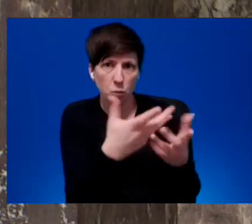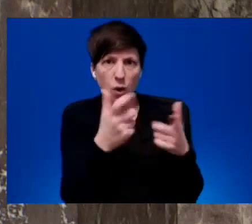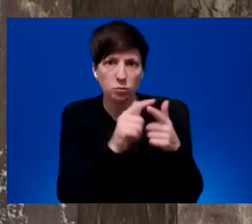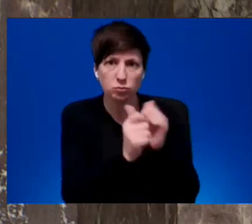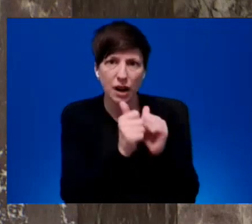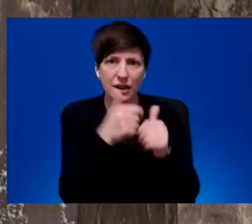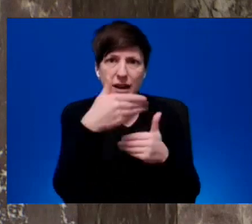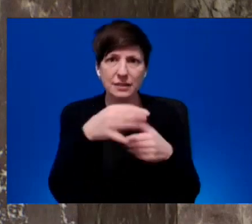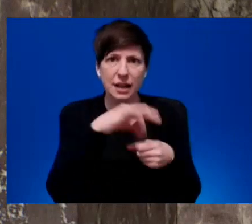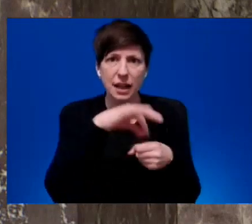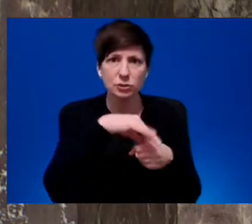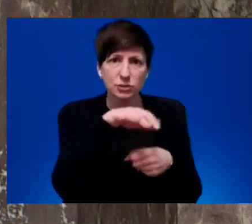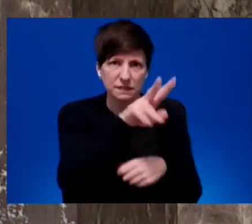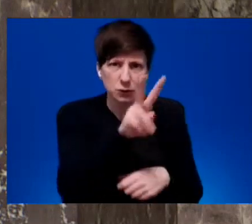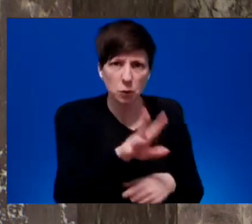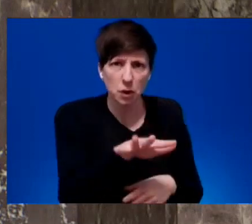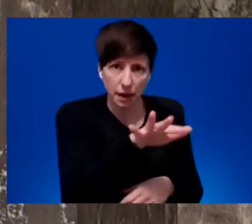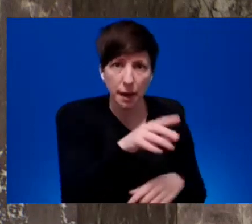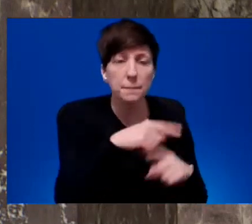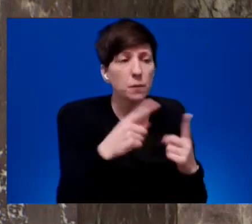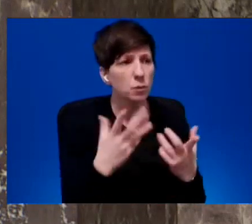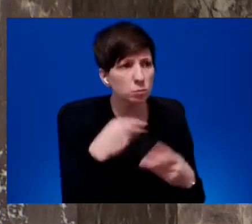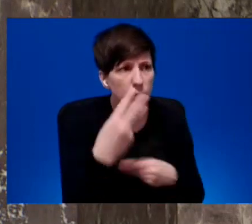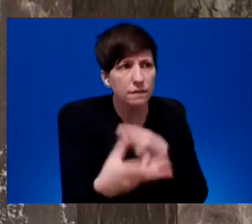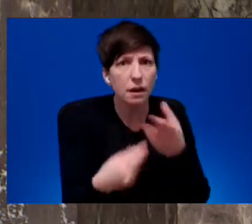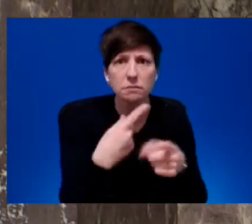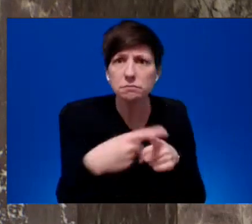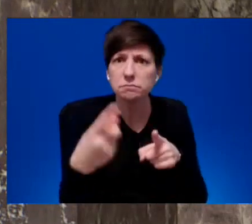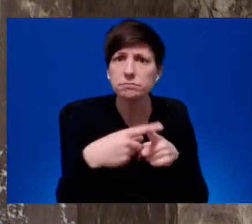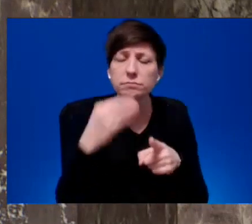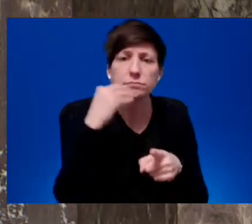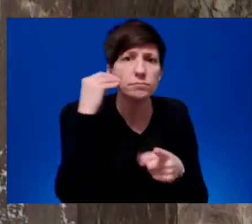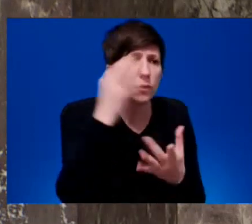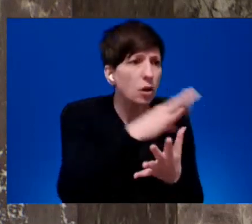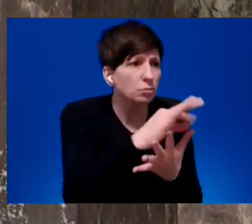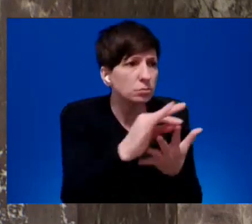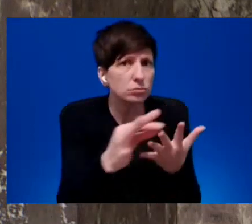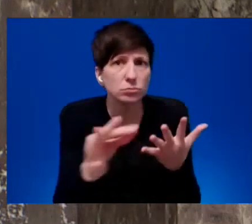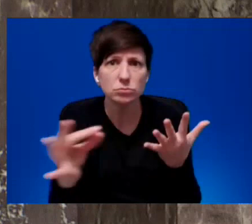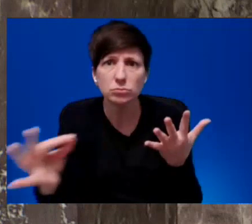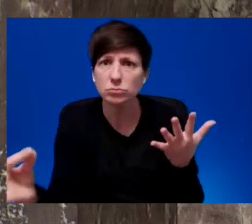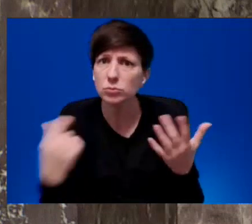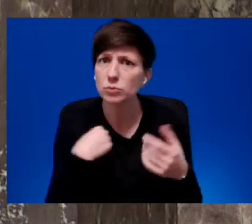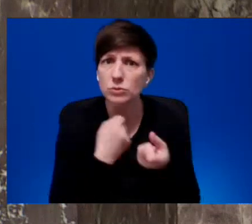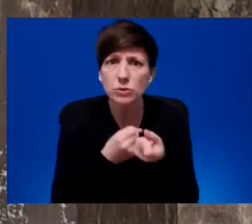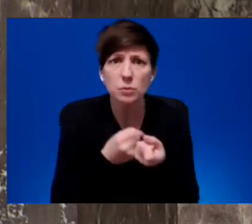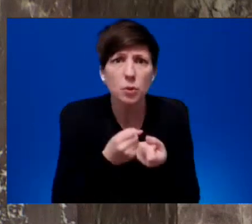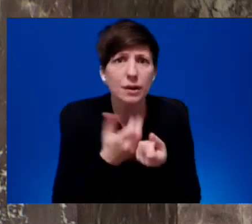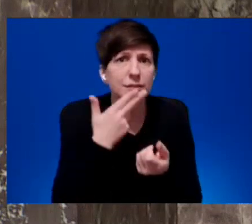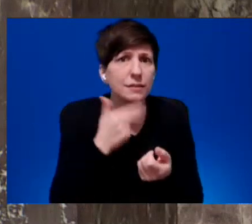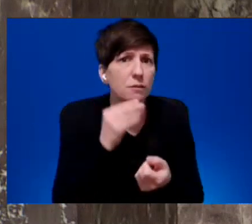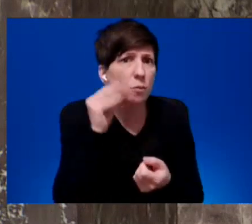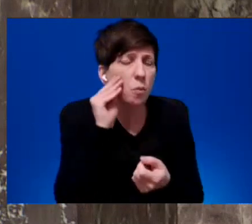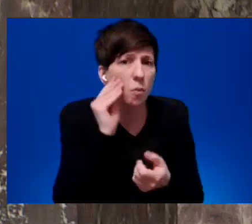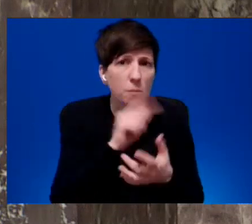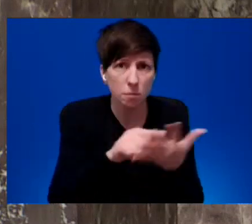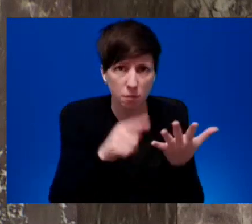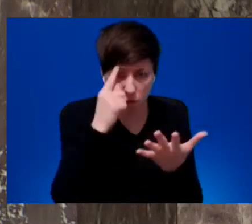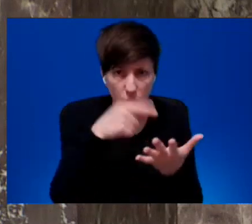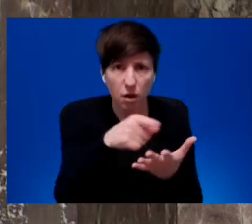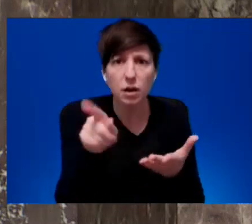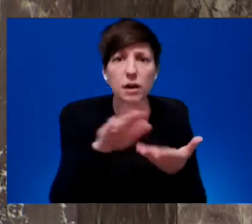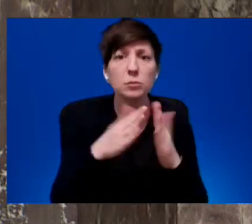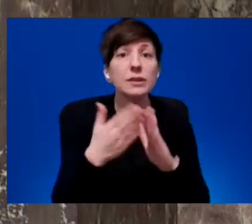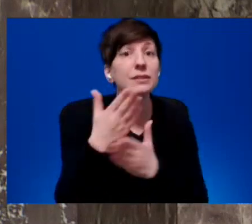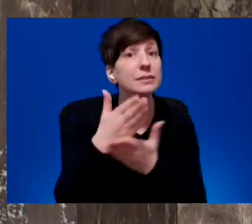provided support and supportive housing. So we have been supporting communities to have tiny homes available. Now, some communities have said that we need